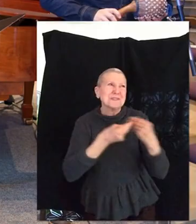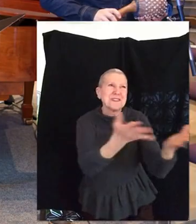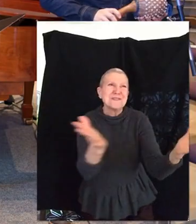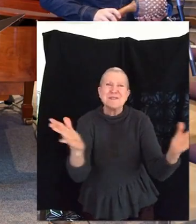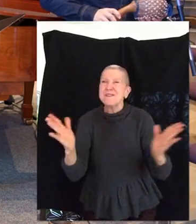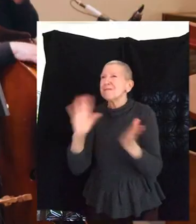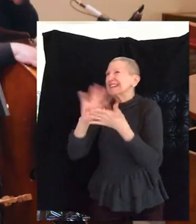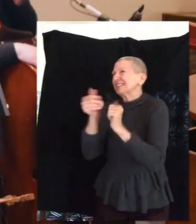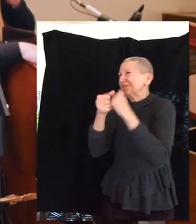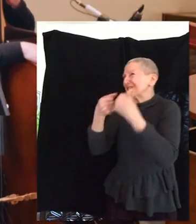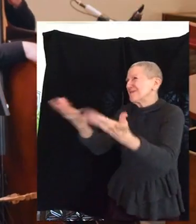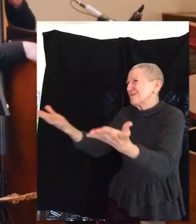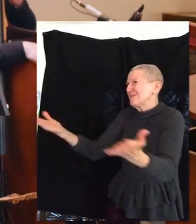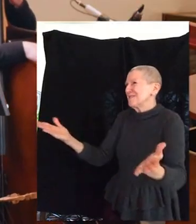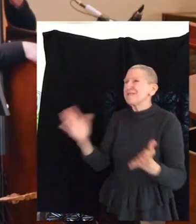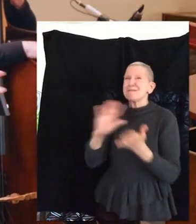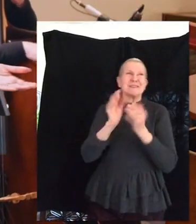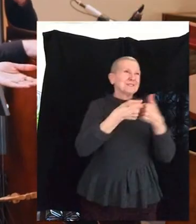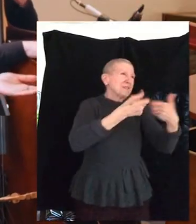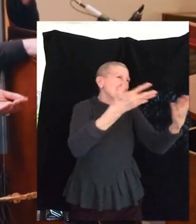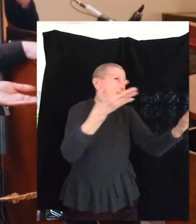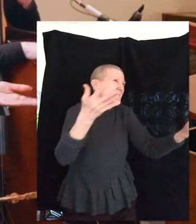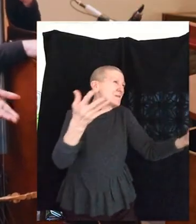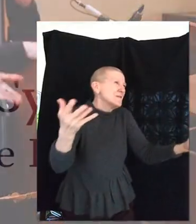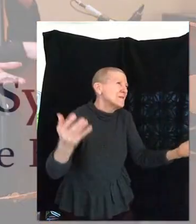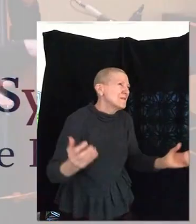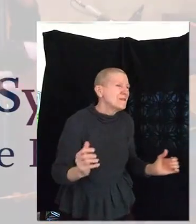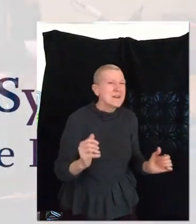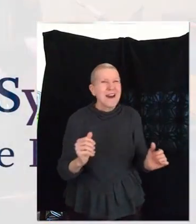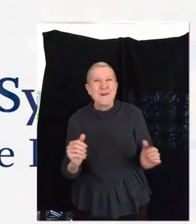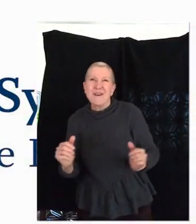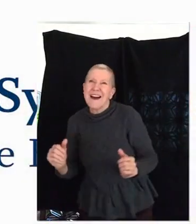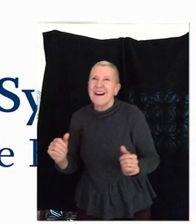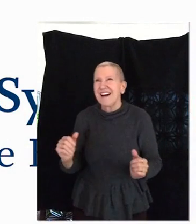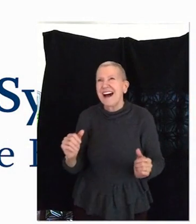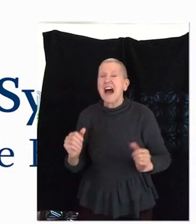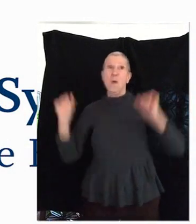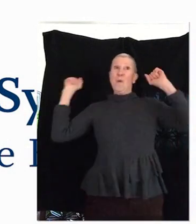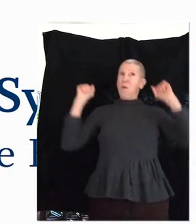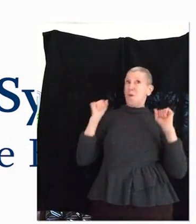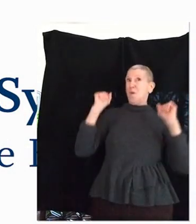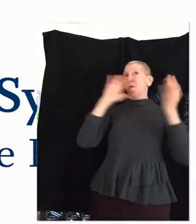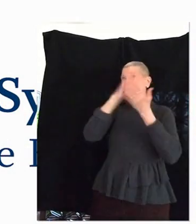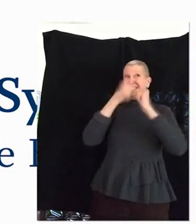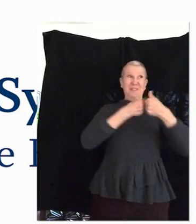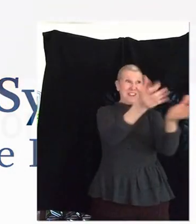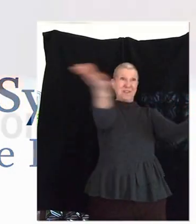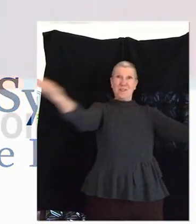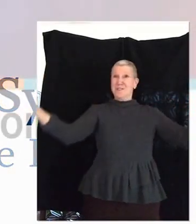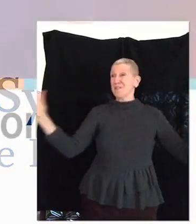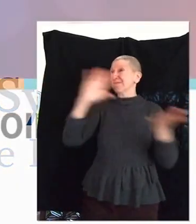Salam aleikum. Oh yeah. Salam aleikum. Oh yeah. Oh yeah. Oh yeah. Oh yeah. Oh yeah. Salam aleikum. Oh yeah.